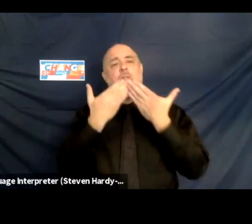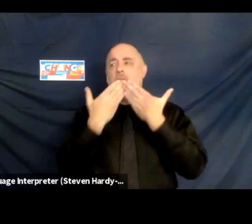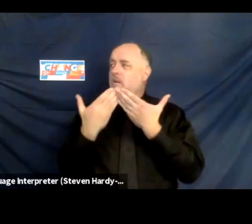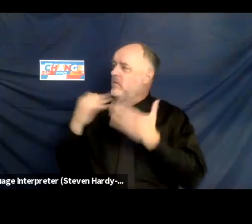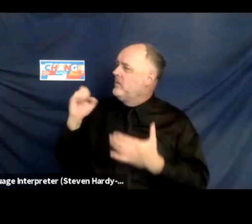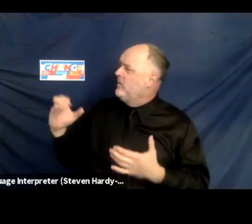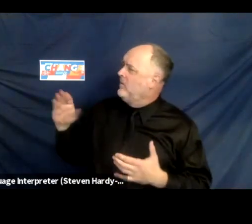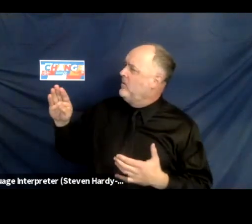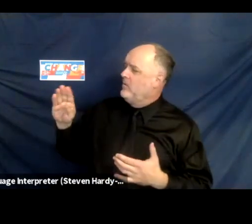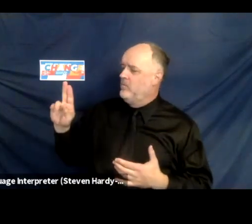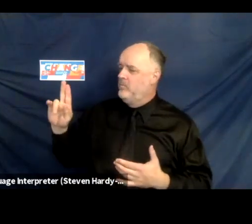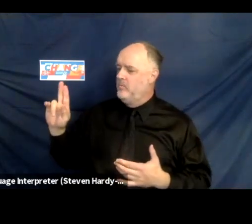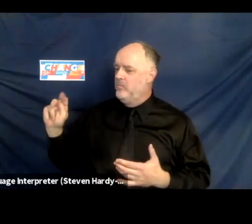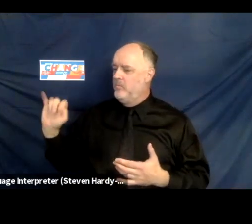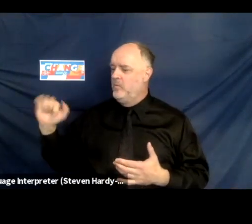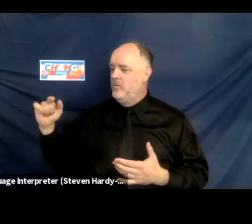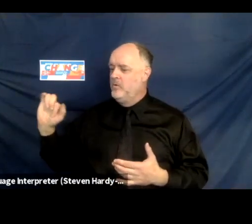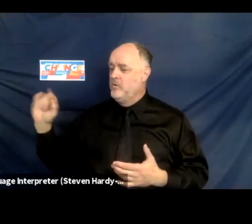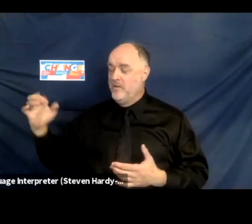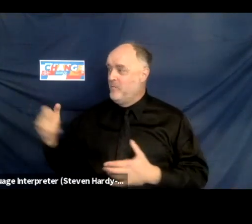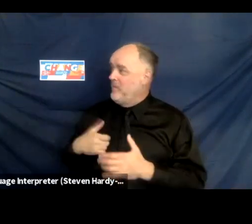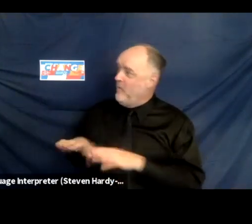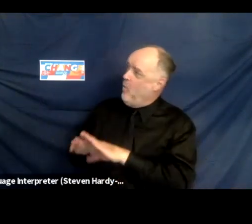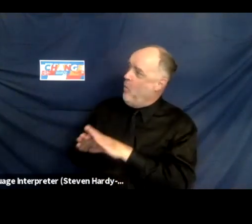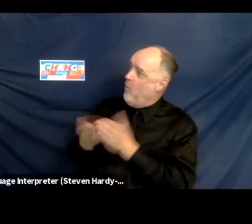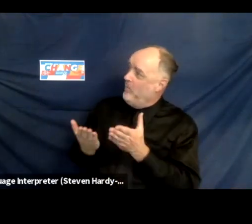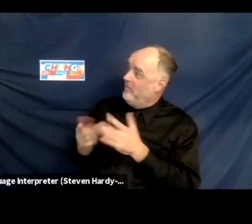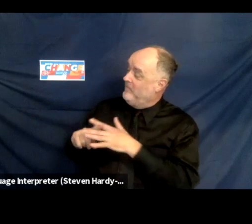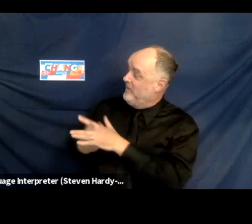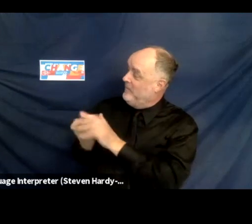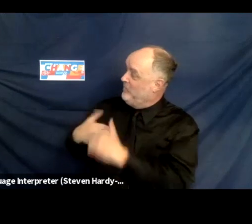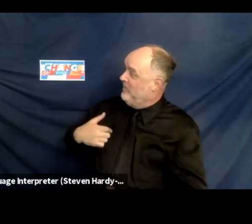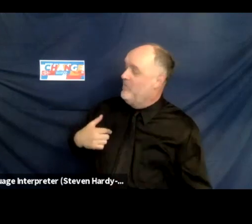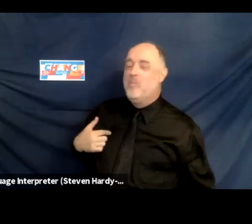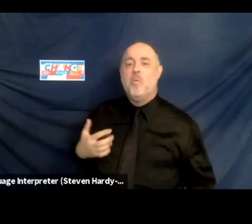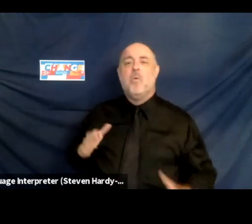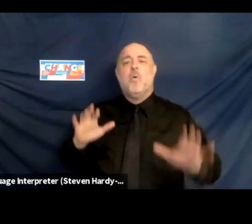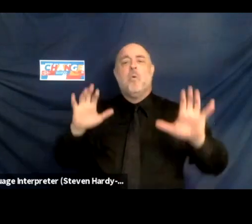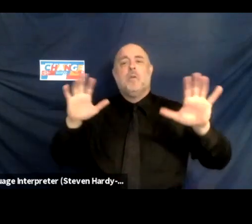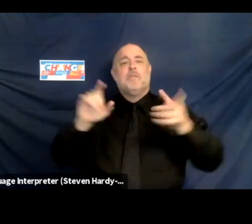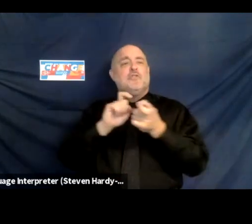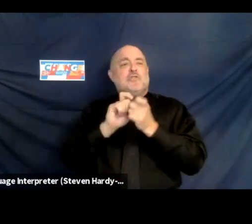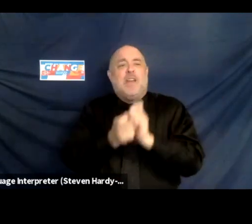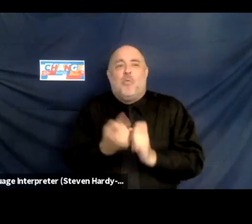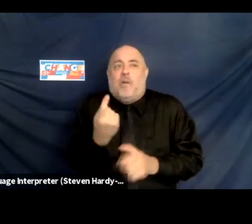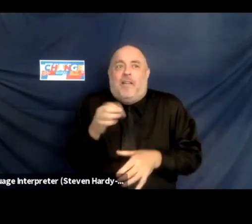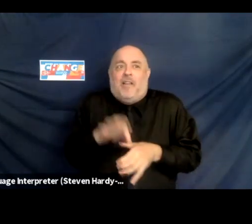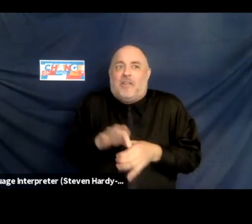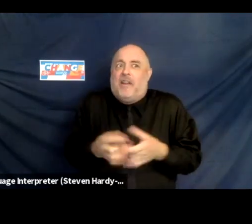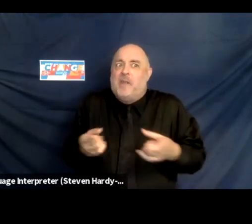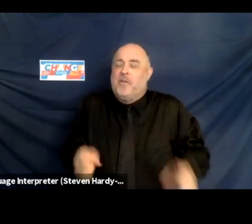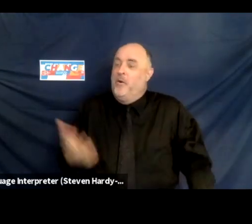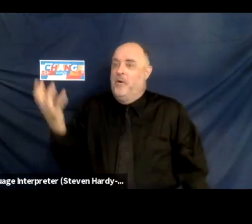Buttigieg for being my opening act. But seriously, what a change an election can make, right? We